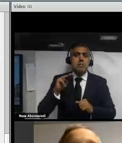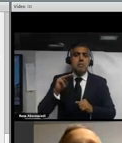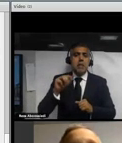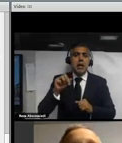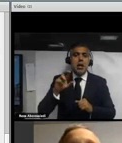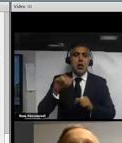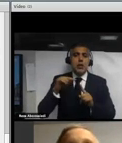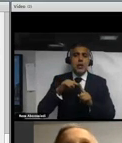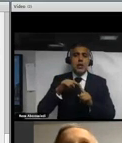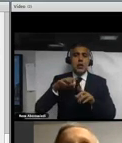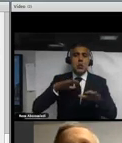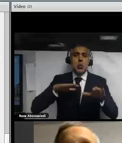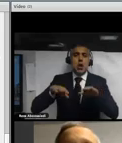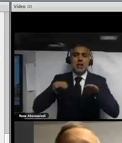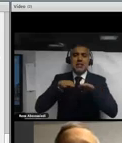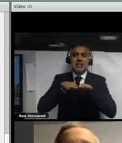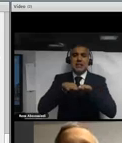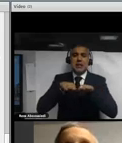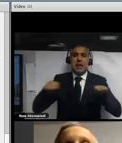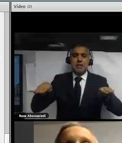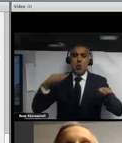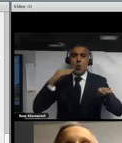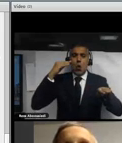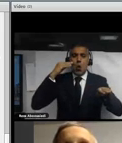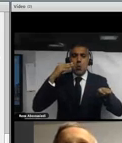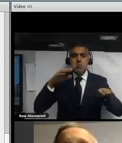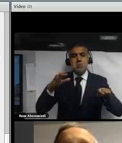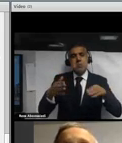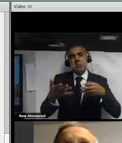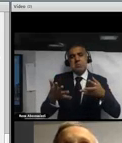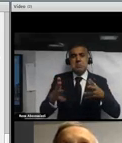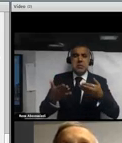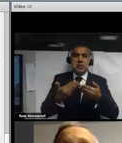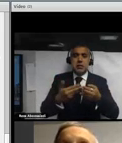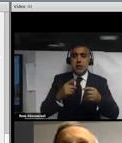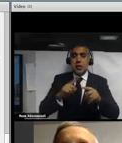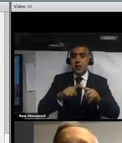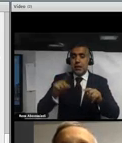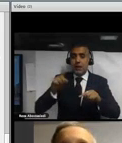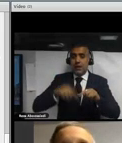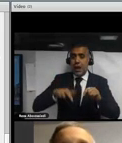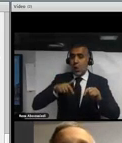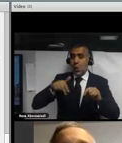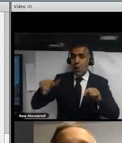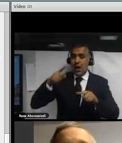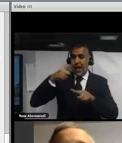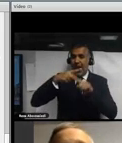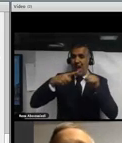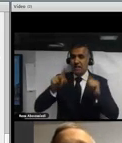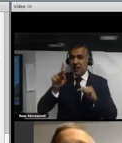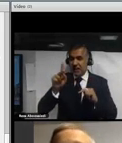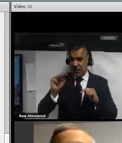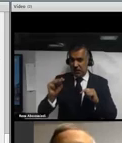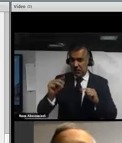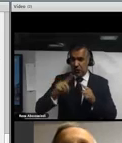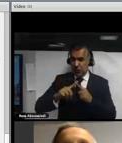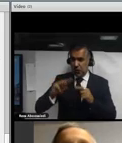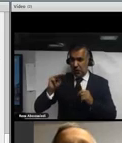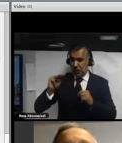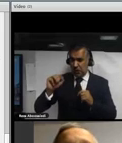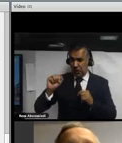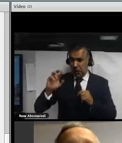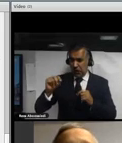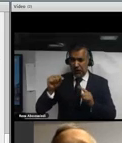her single-level home with little difficulty, but is not able to walk a half a kilometer to the market. Do you think she is